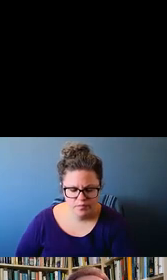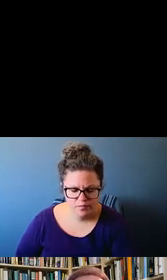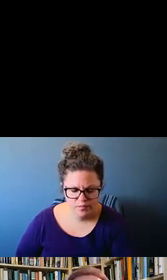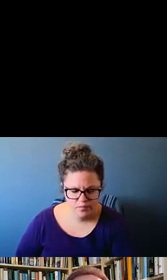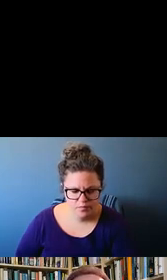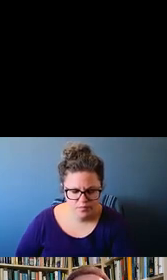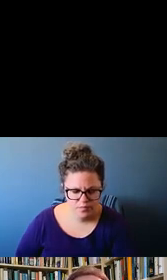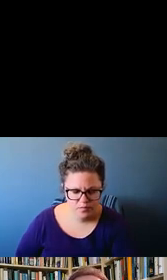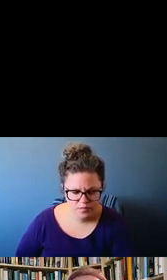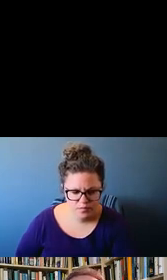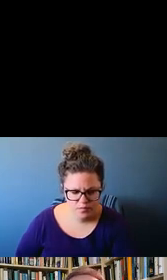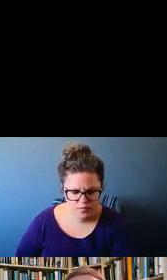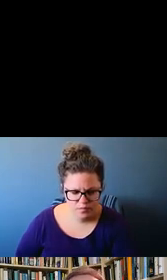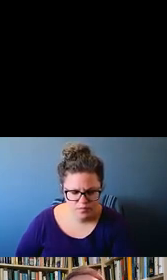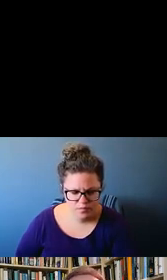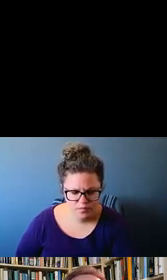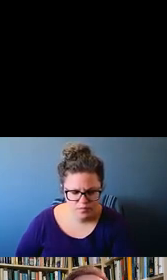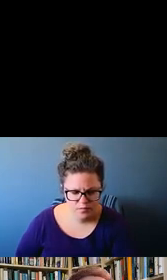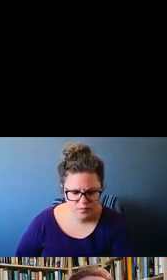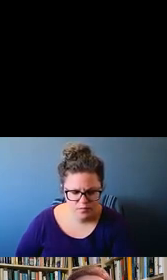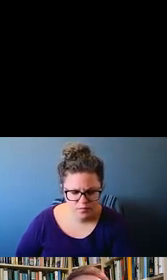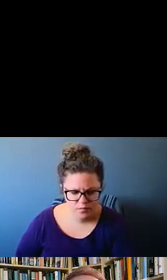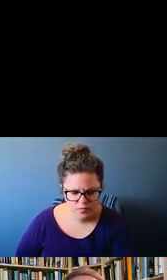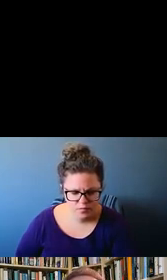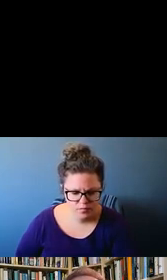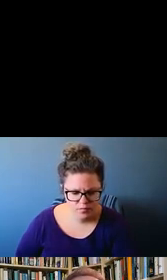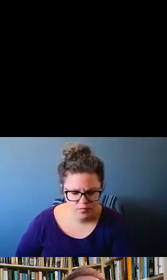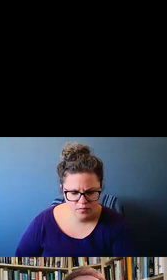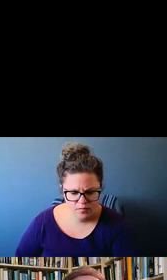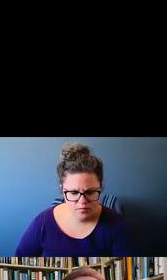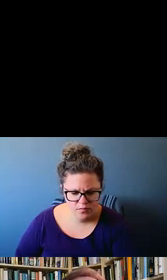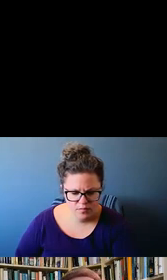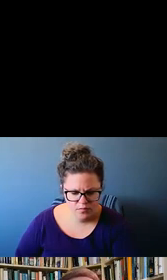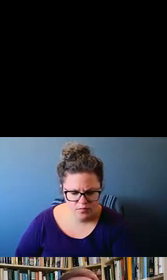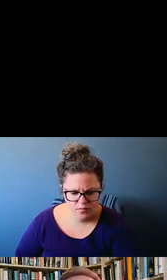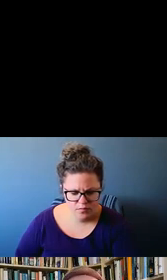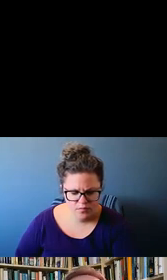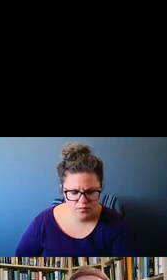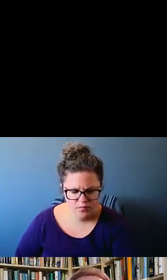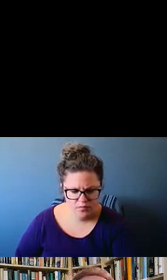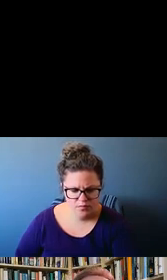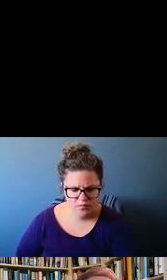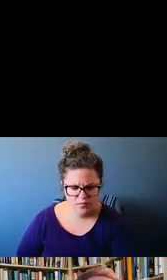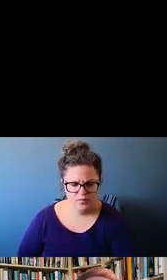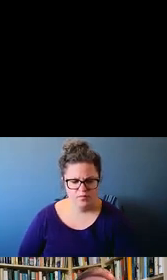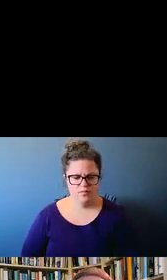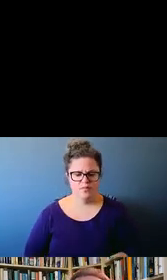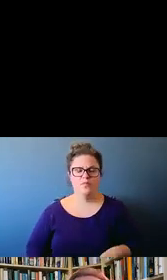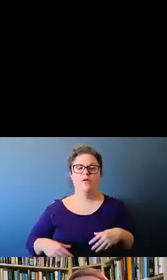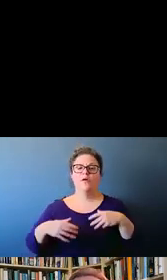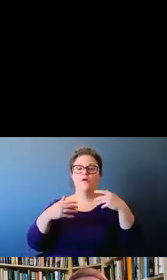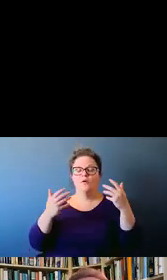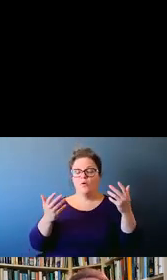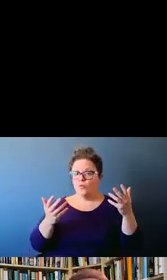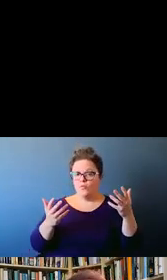fulfilled human being by teaching you how to be a better friend, family member, partner, parent, citizen, human